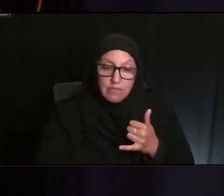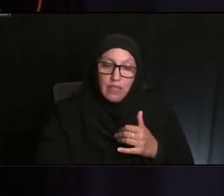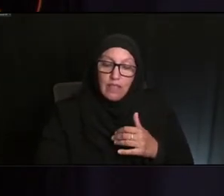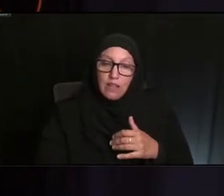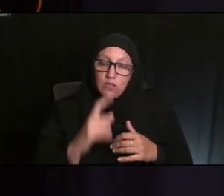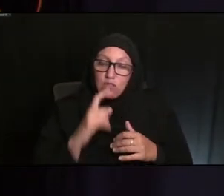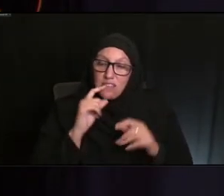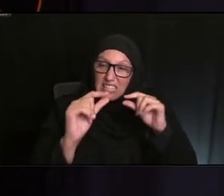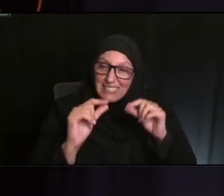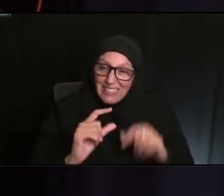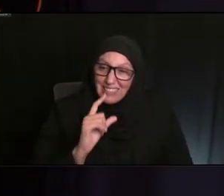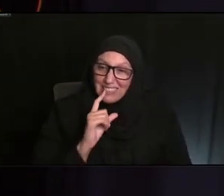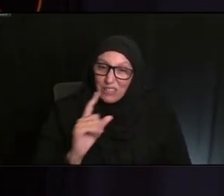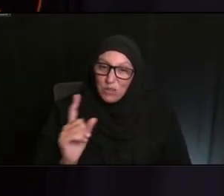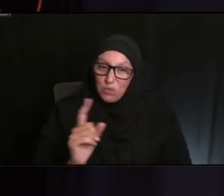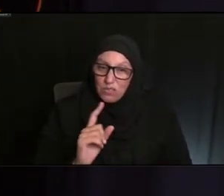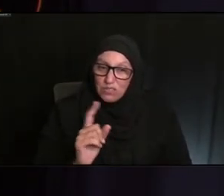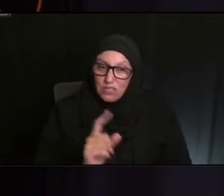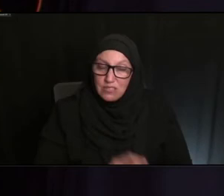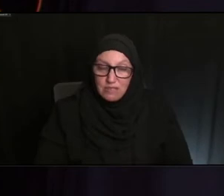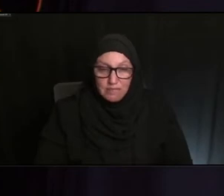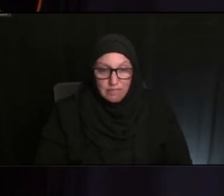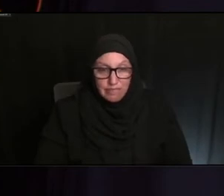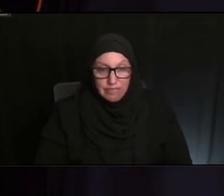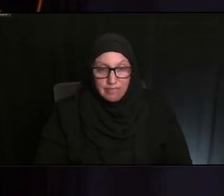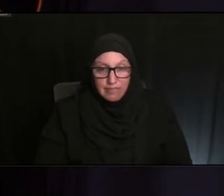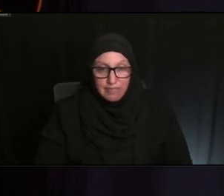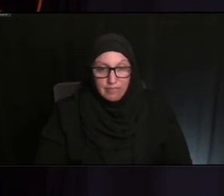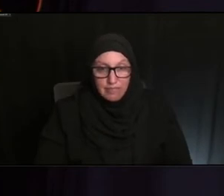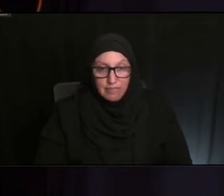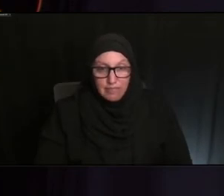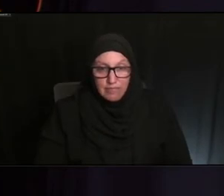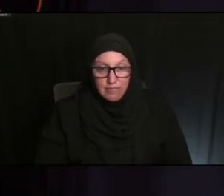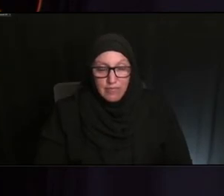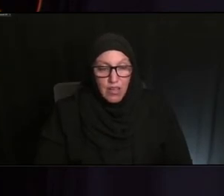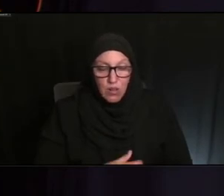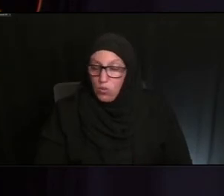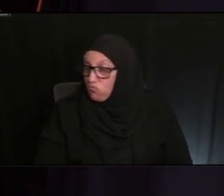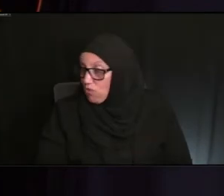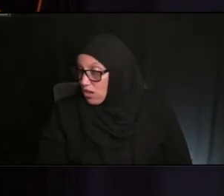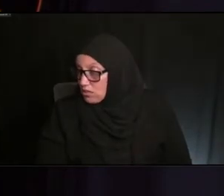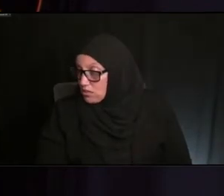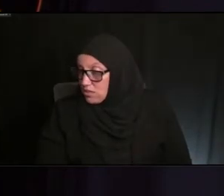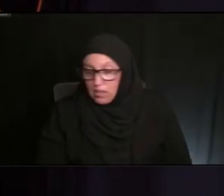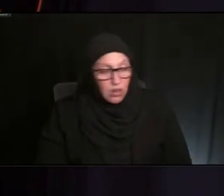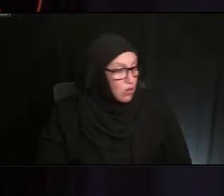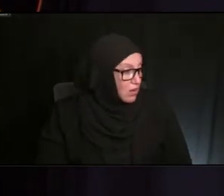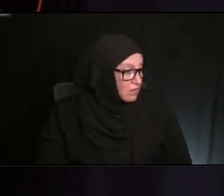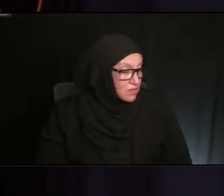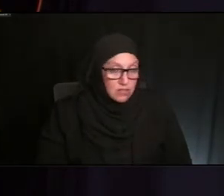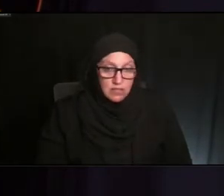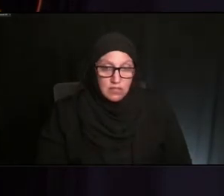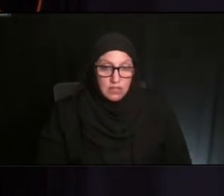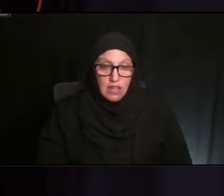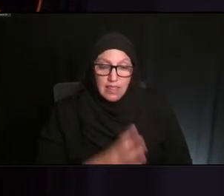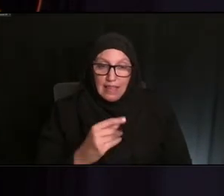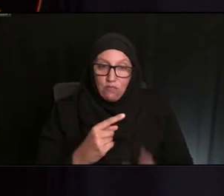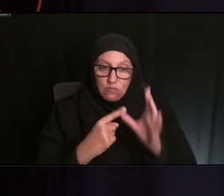says? Imam looked right, and then he looked left. And then he